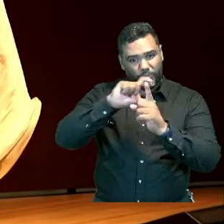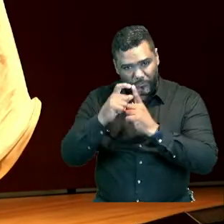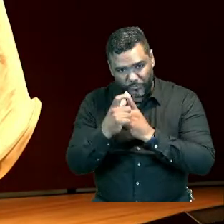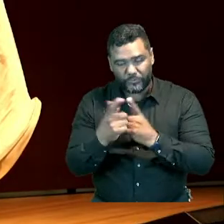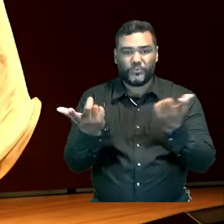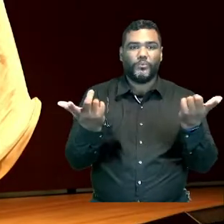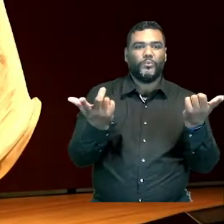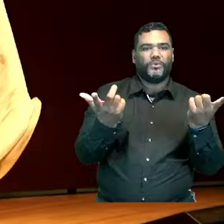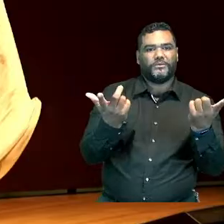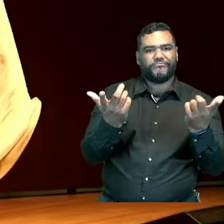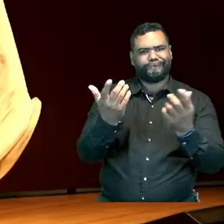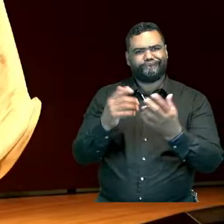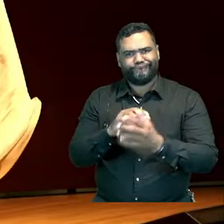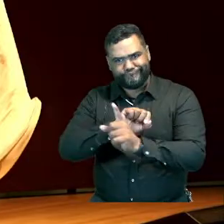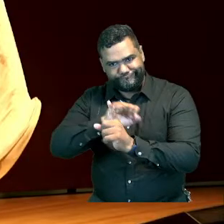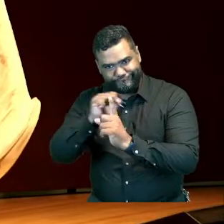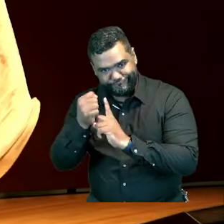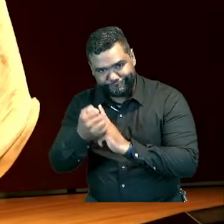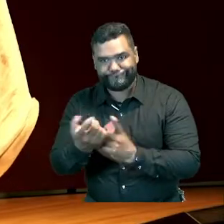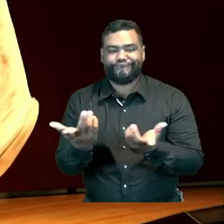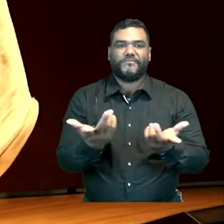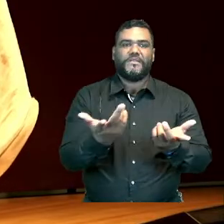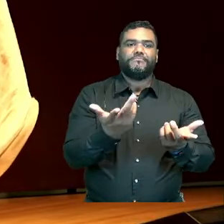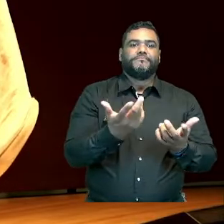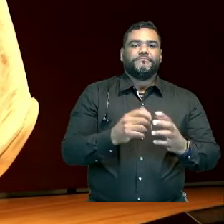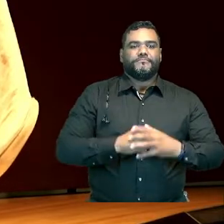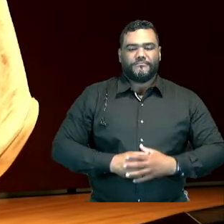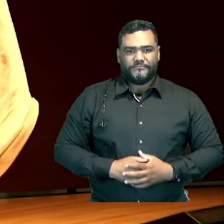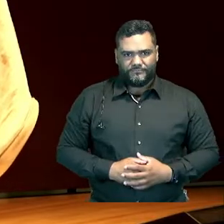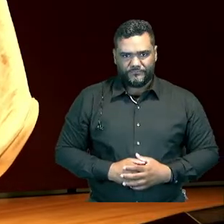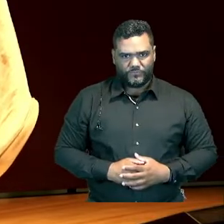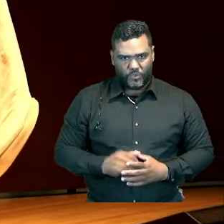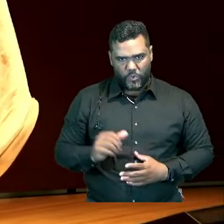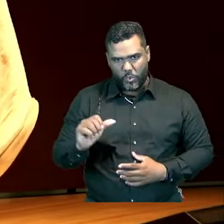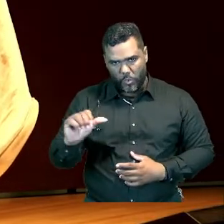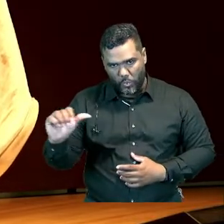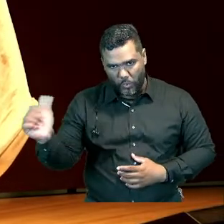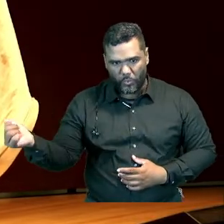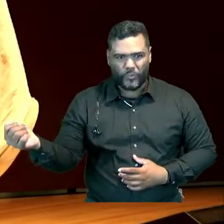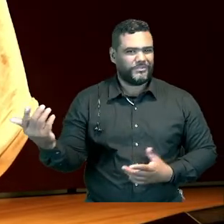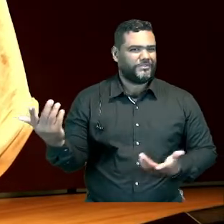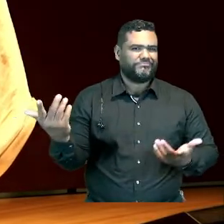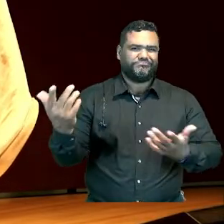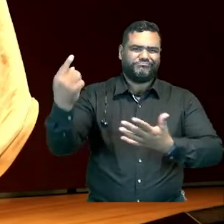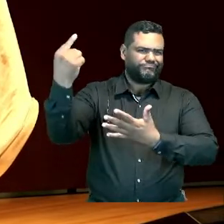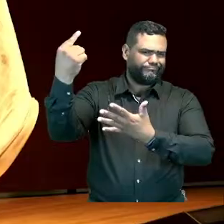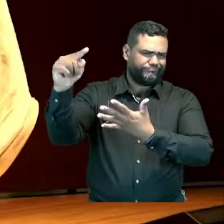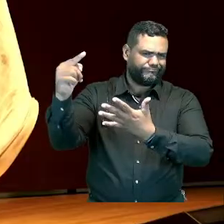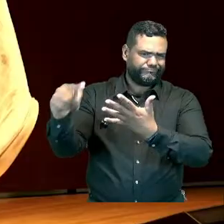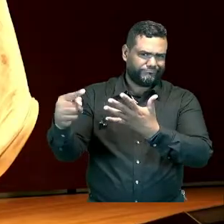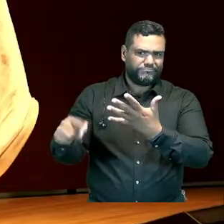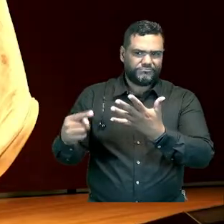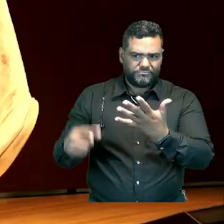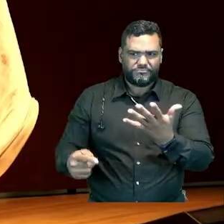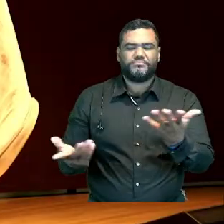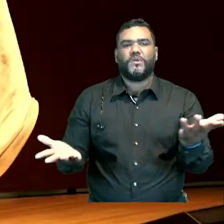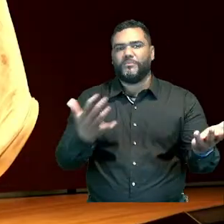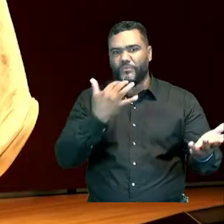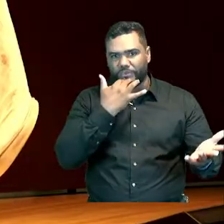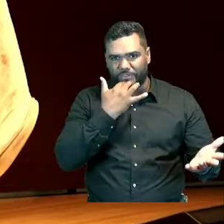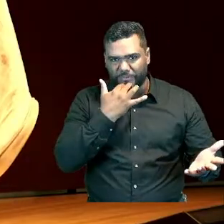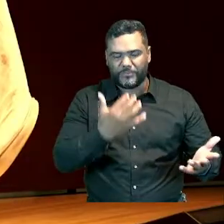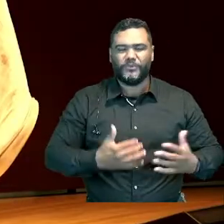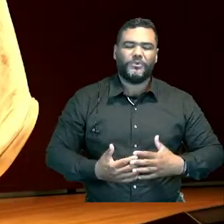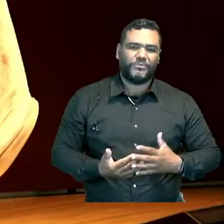Community Development Program of the Reparations Commission of CARICOM, and amongst other activities, she